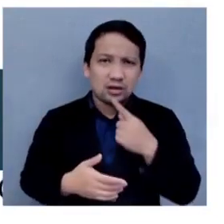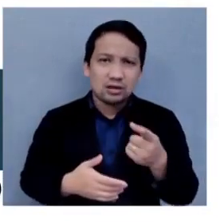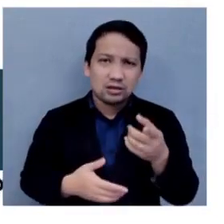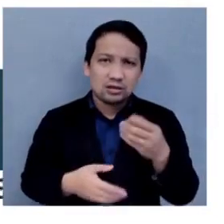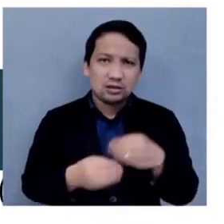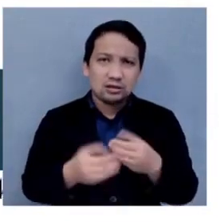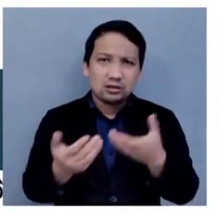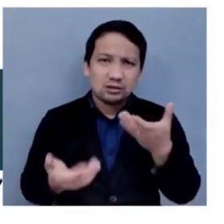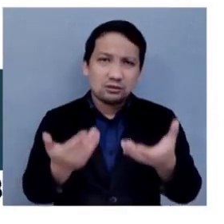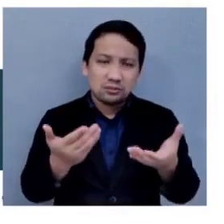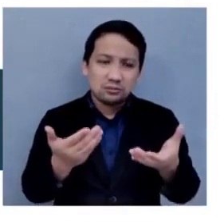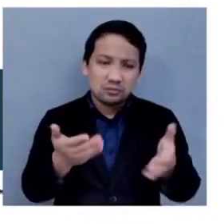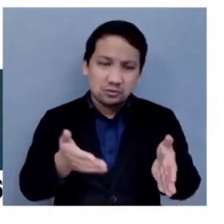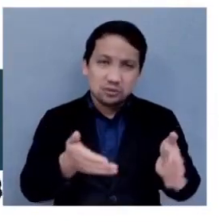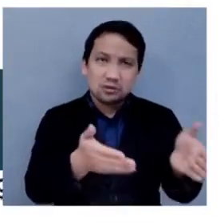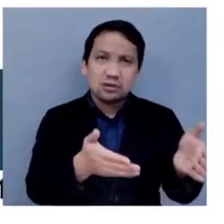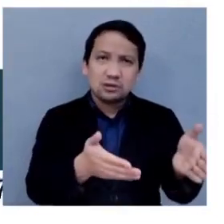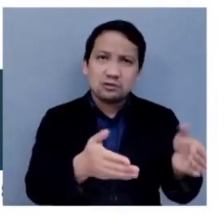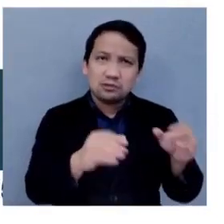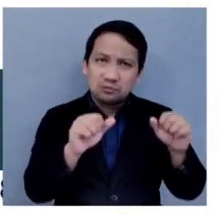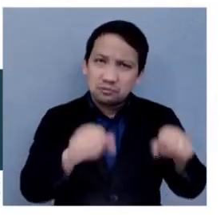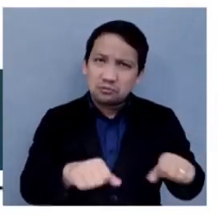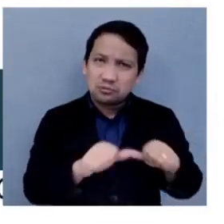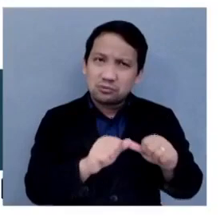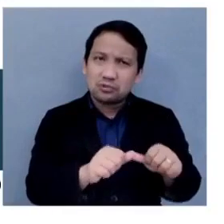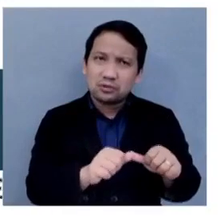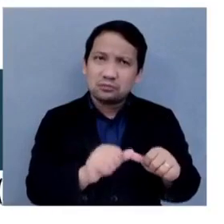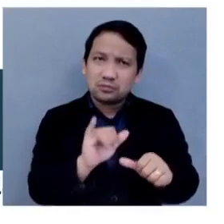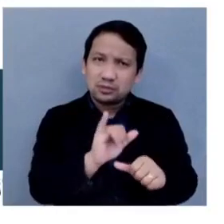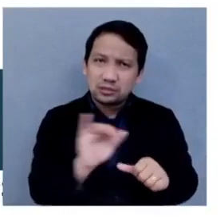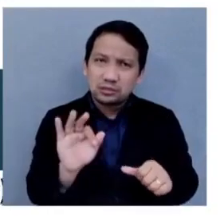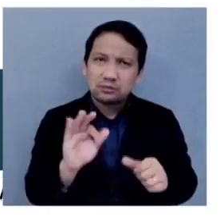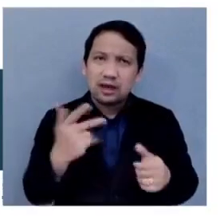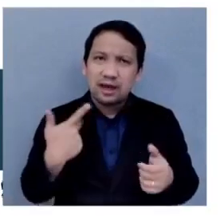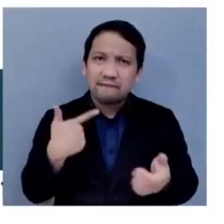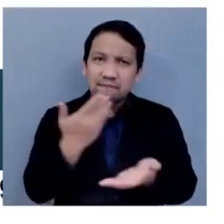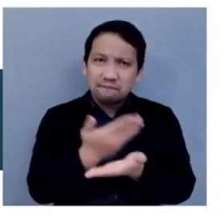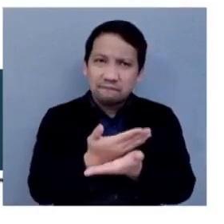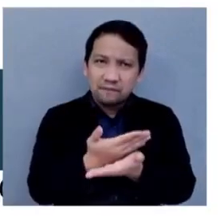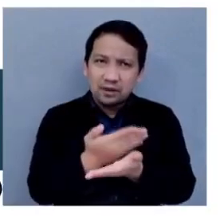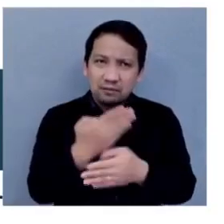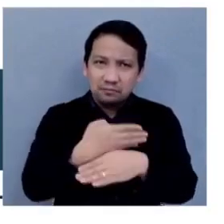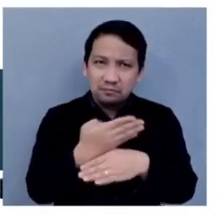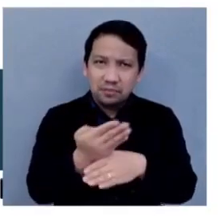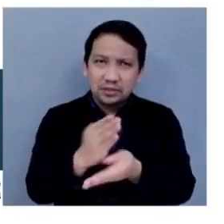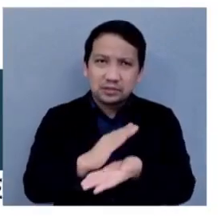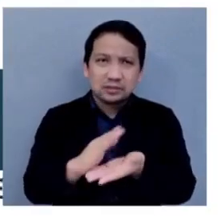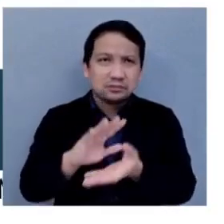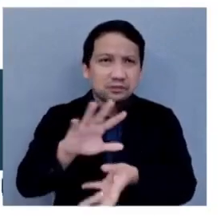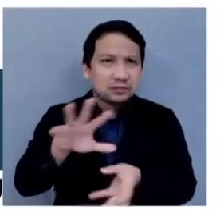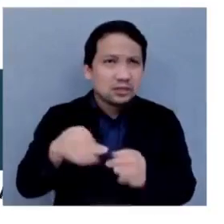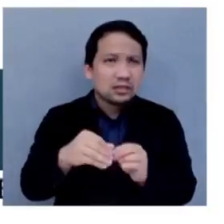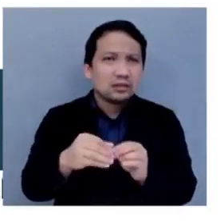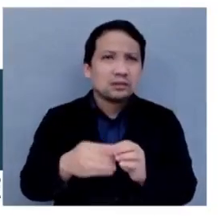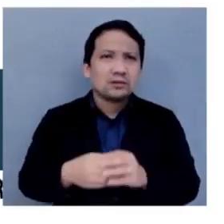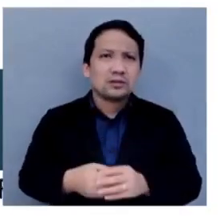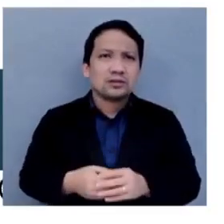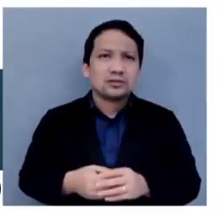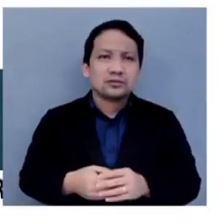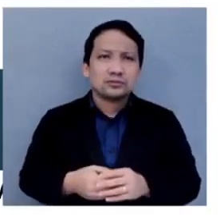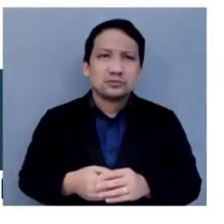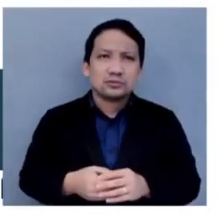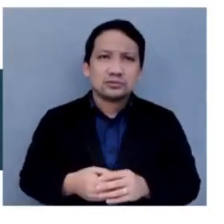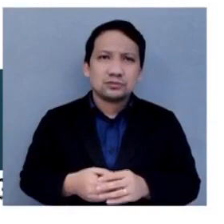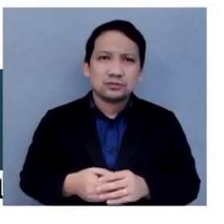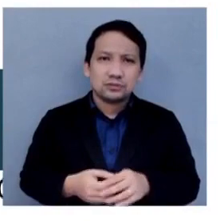may be a way, or there may be a way, or there's budget allocated so that the government can provide the